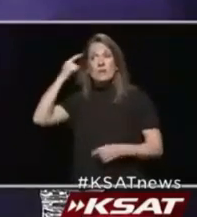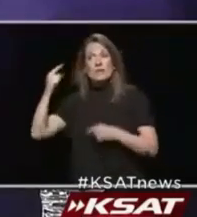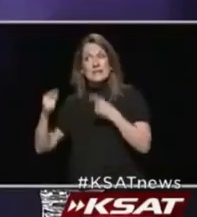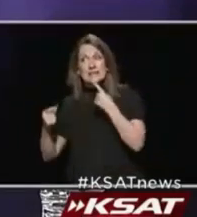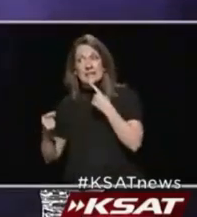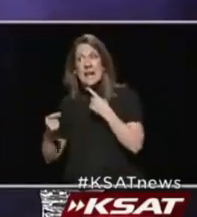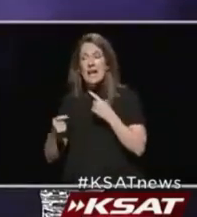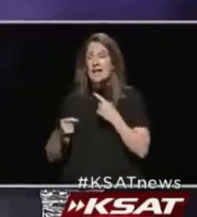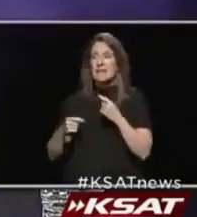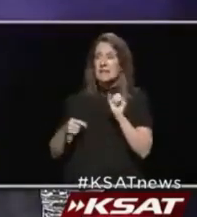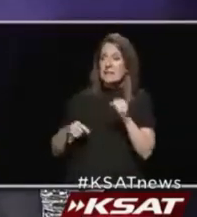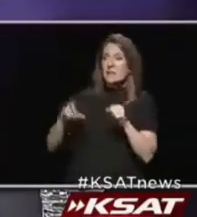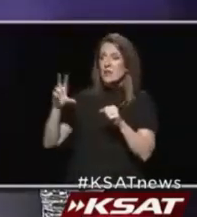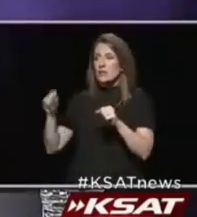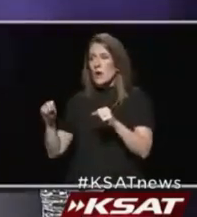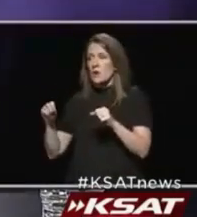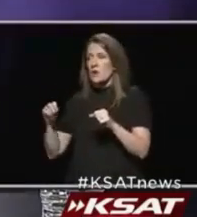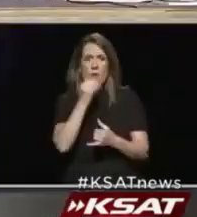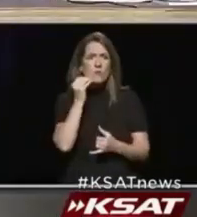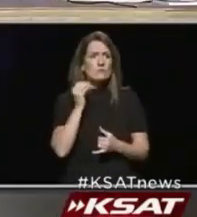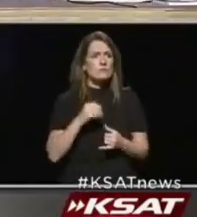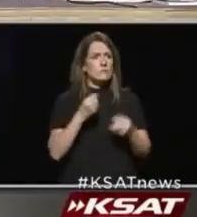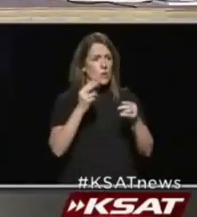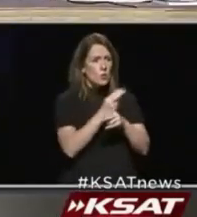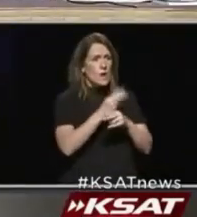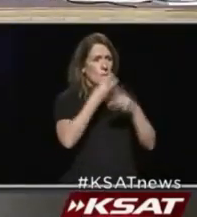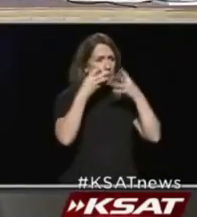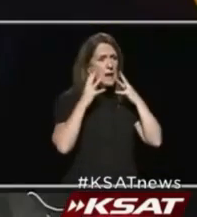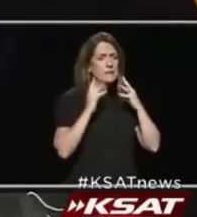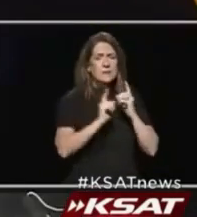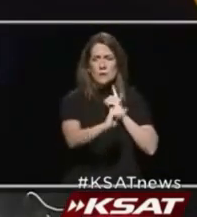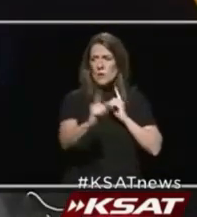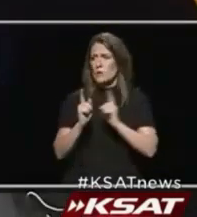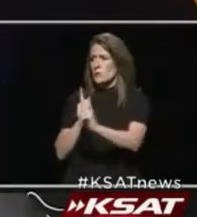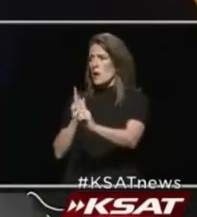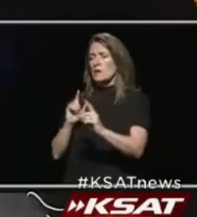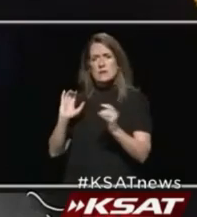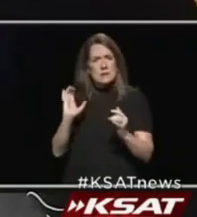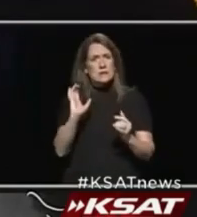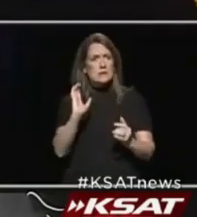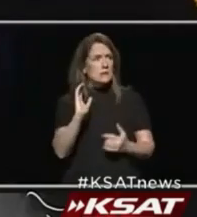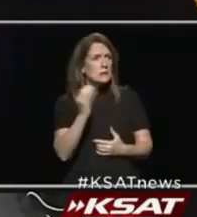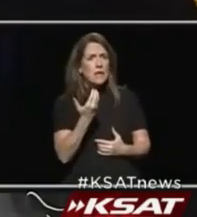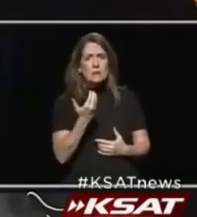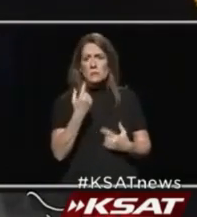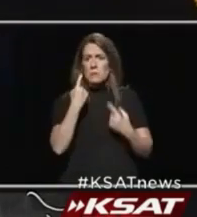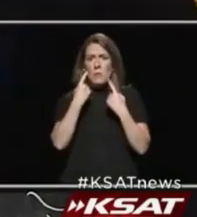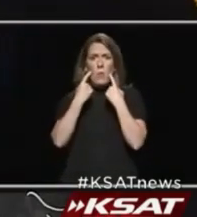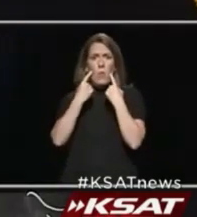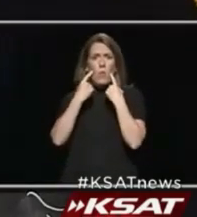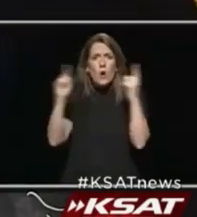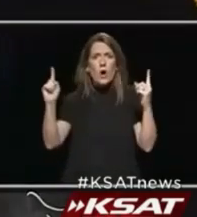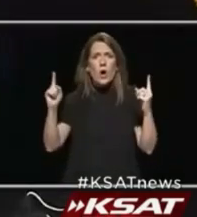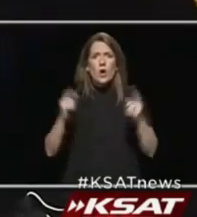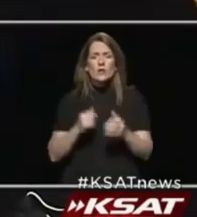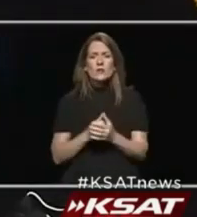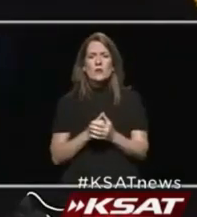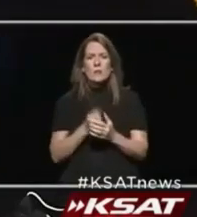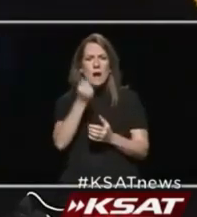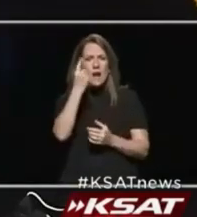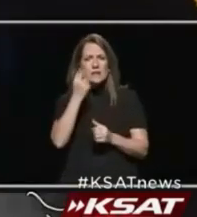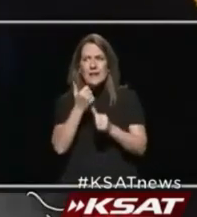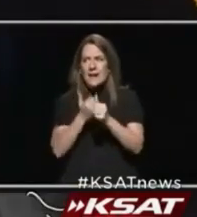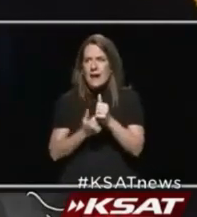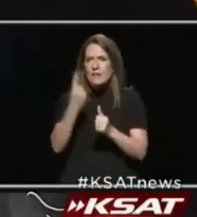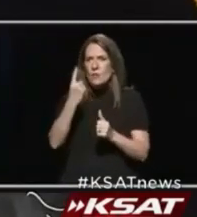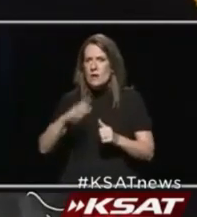work safe, we still want people to do that. The mayor also urging the community to continue following guidelines. People have to be on board with the